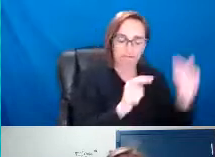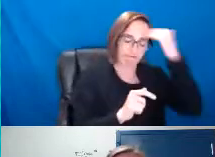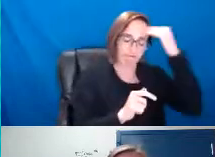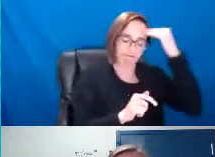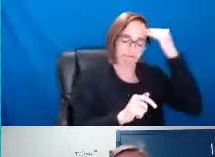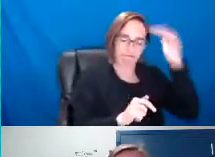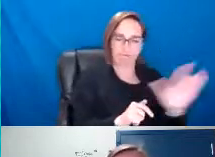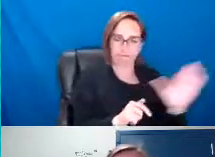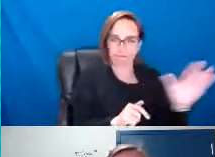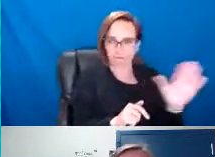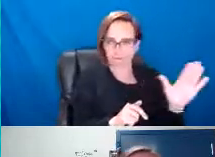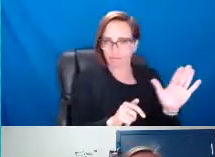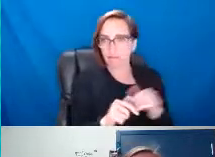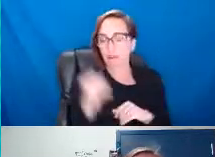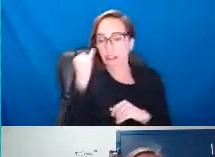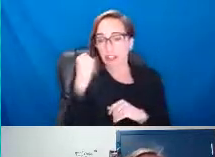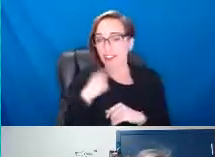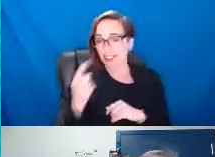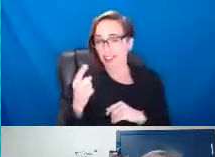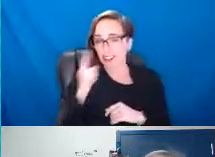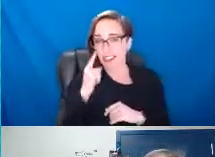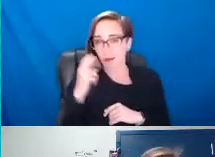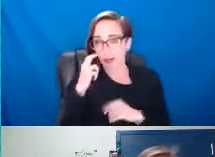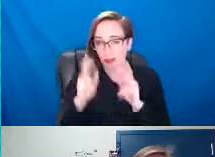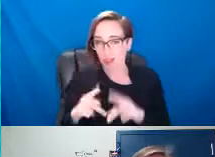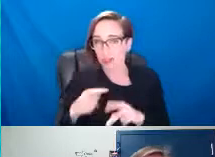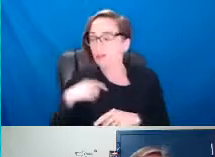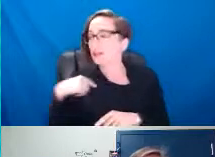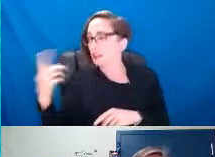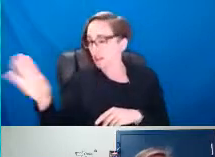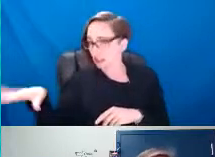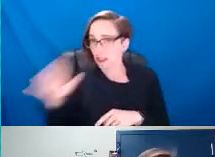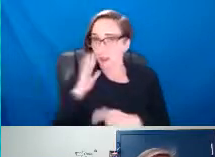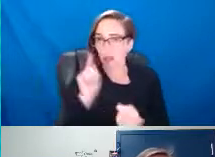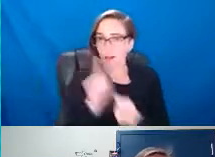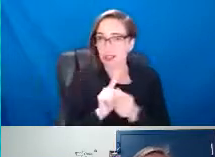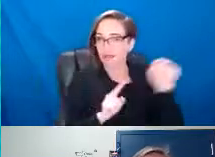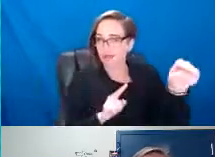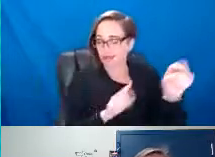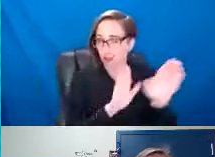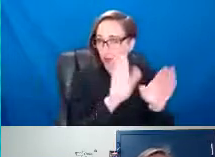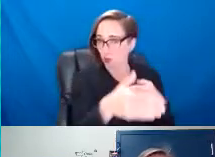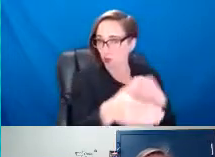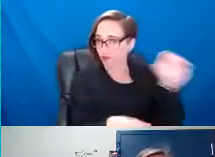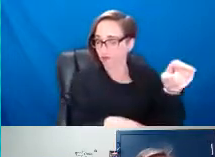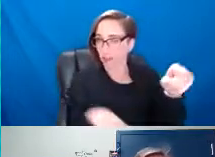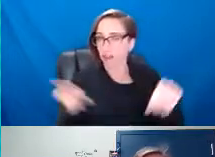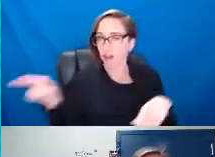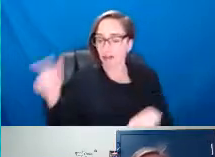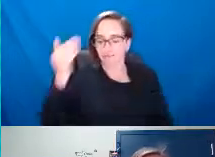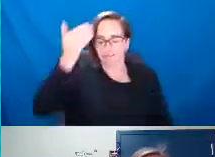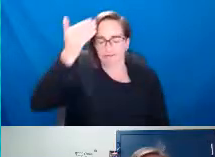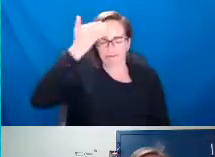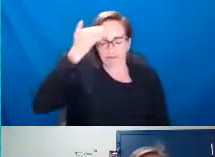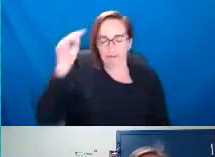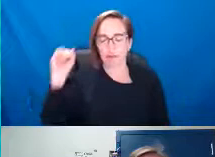hey, let's meet in the leisure room, she gets that sign and she knows that, oh, I go to this room.